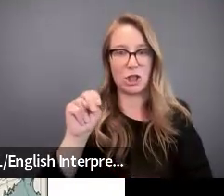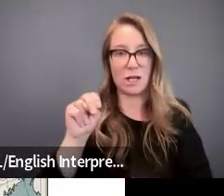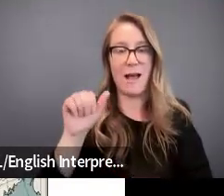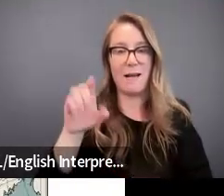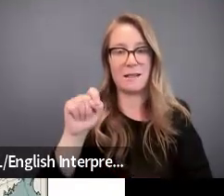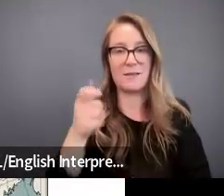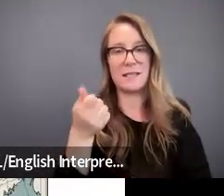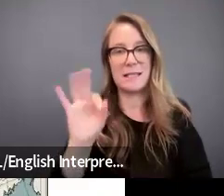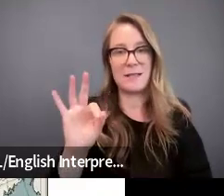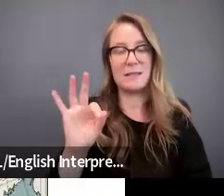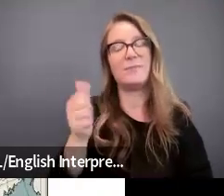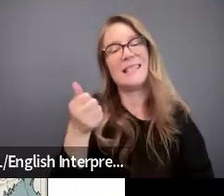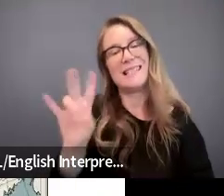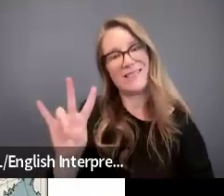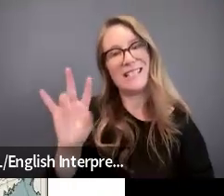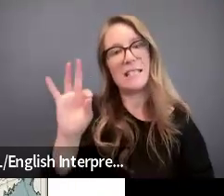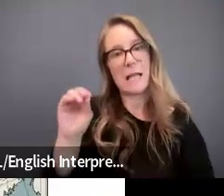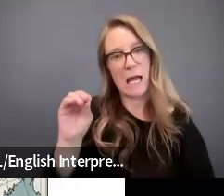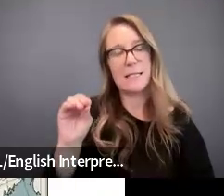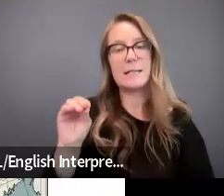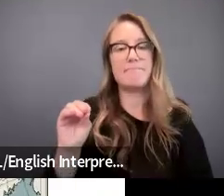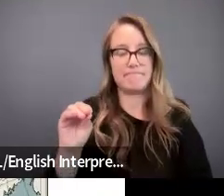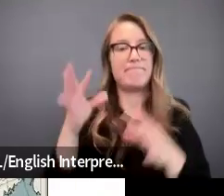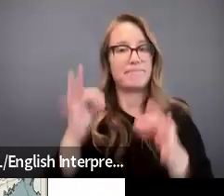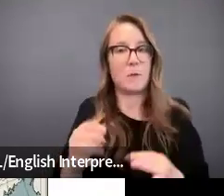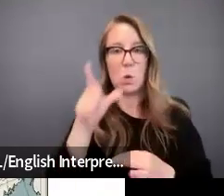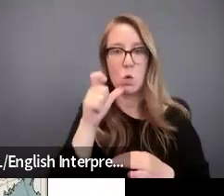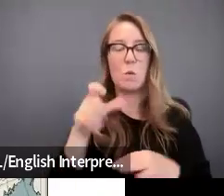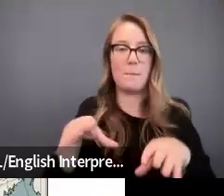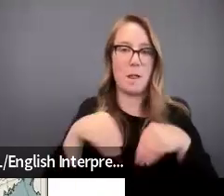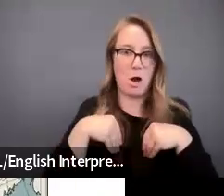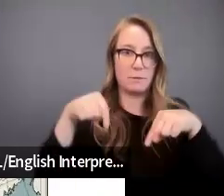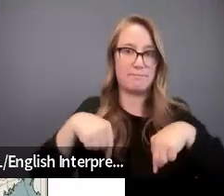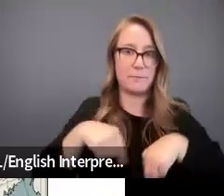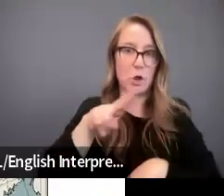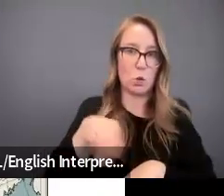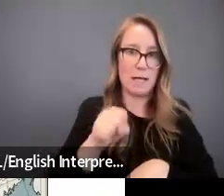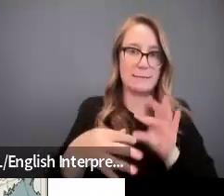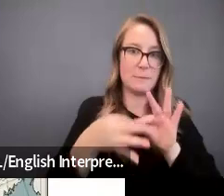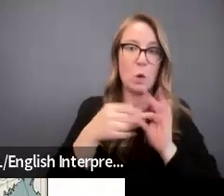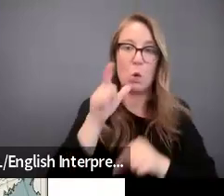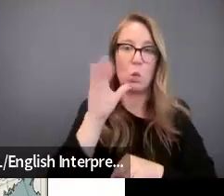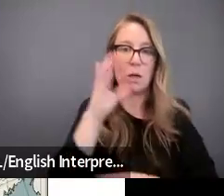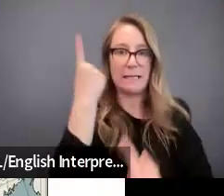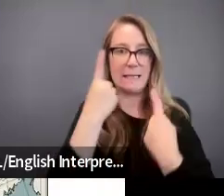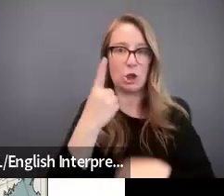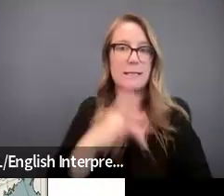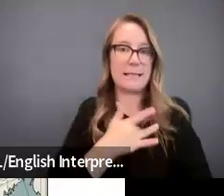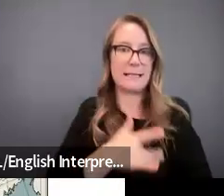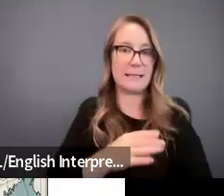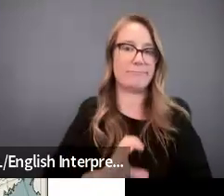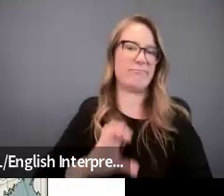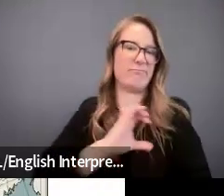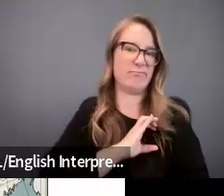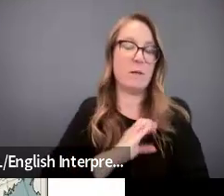of 1790 that codified who belongs in the US and who is going to be considered a citizen. This is